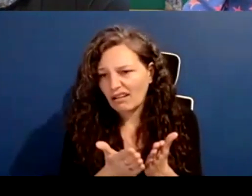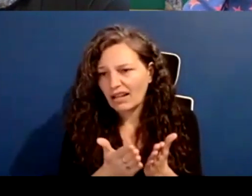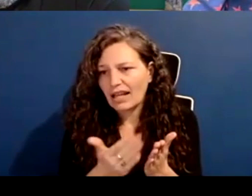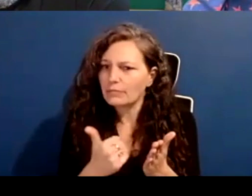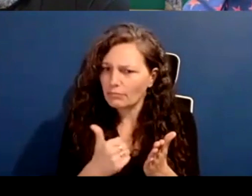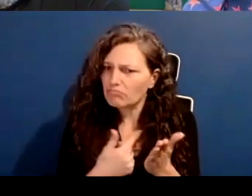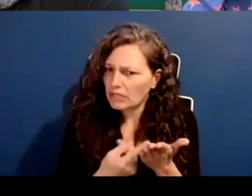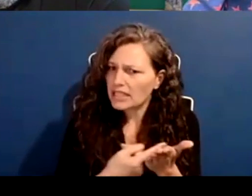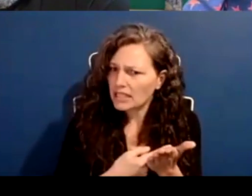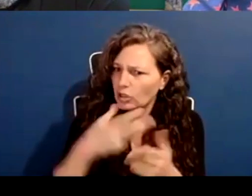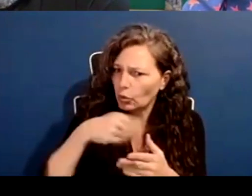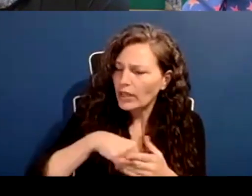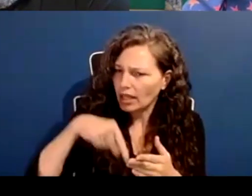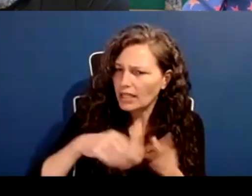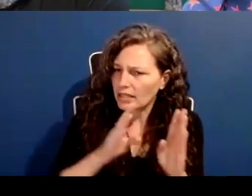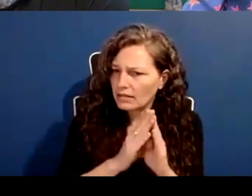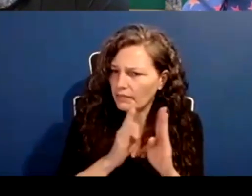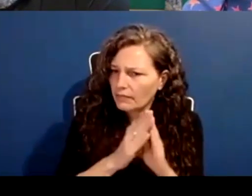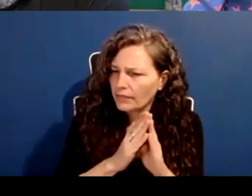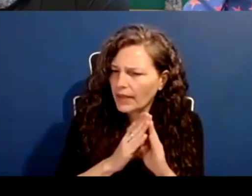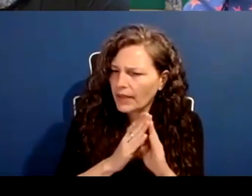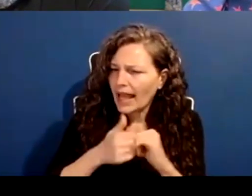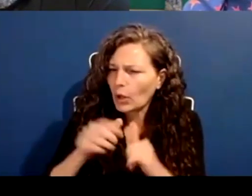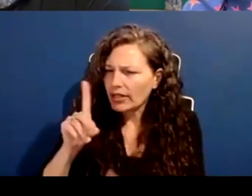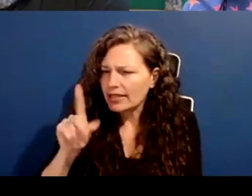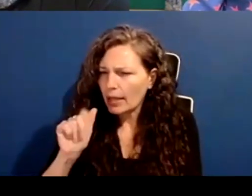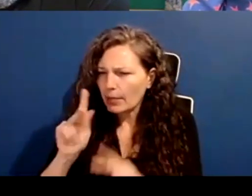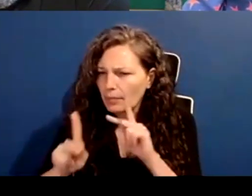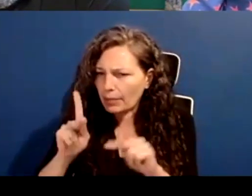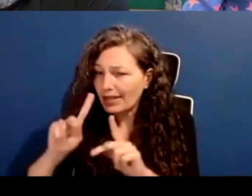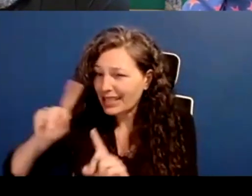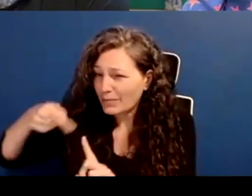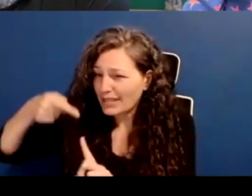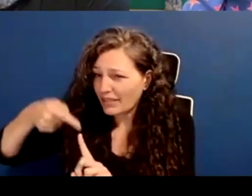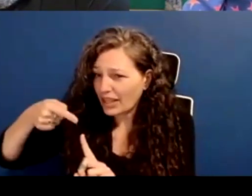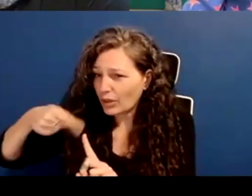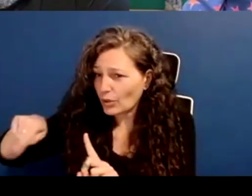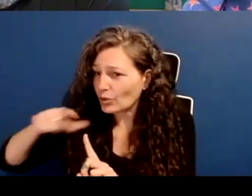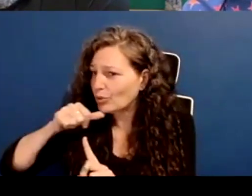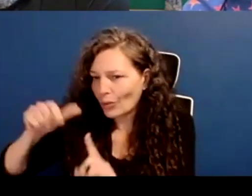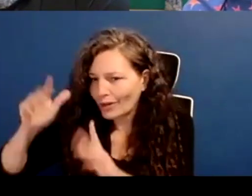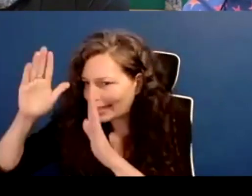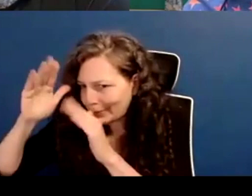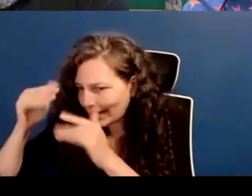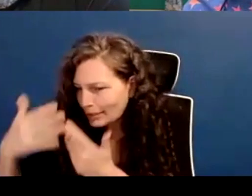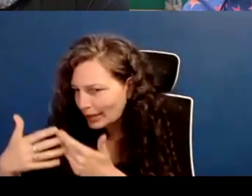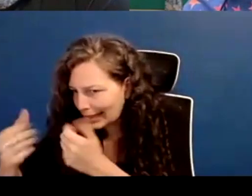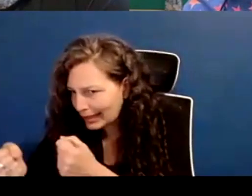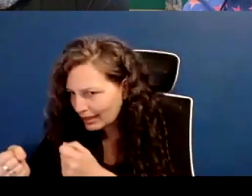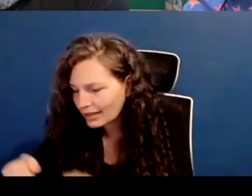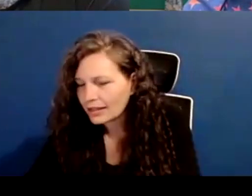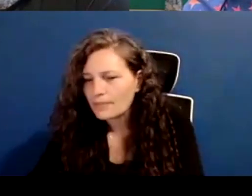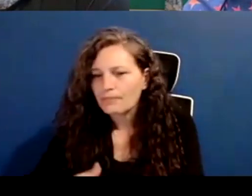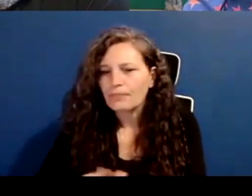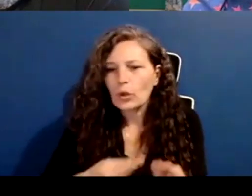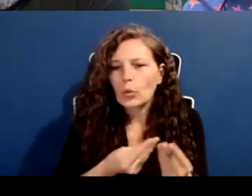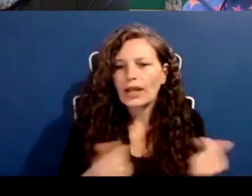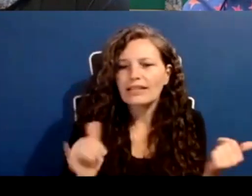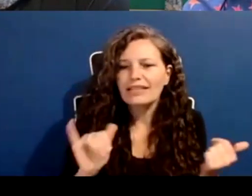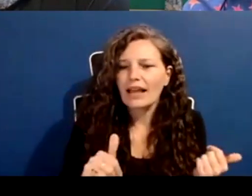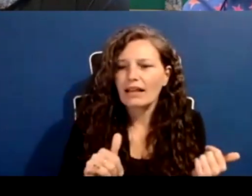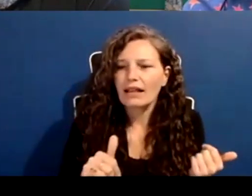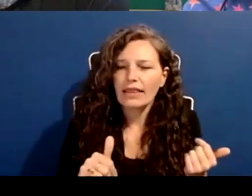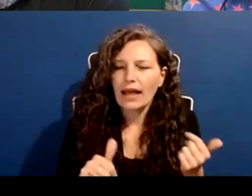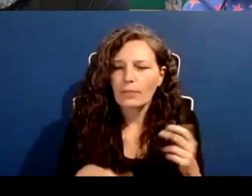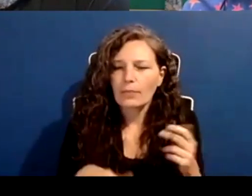can disabled folks, specifically those who do not expect to be healed, reconcile the problematic nature of a